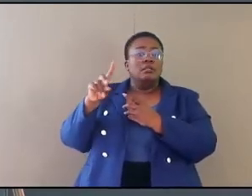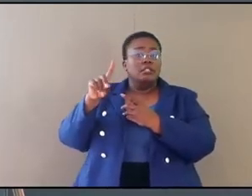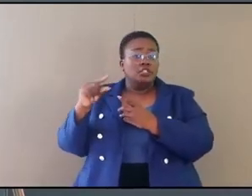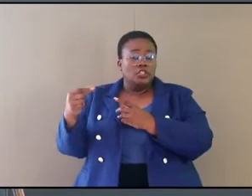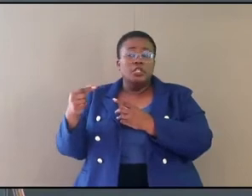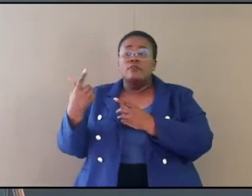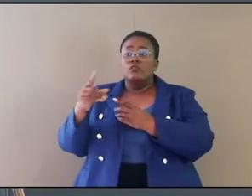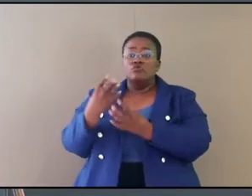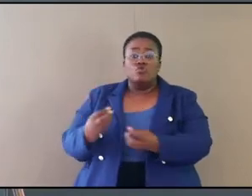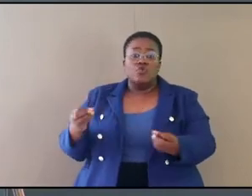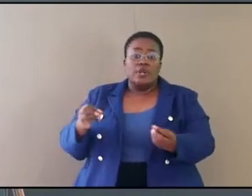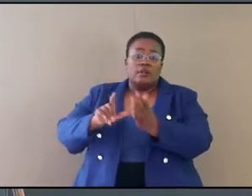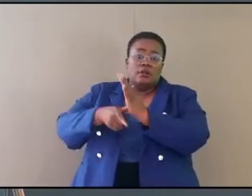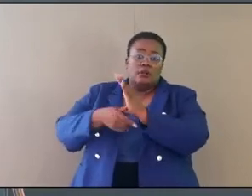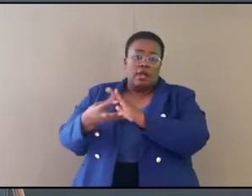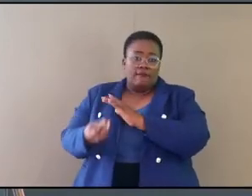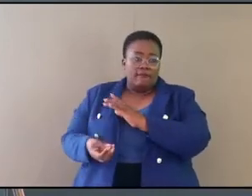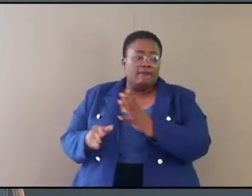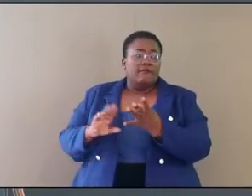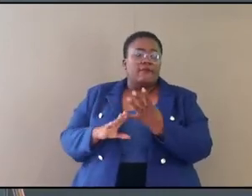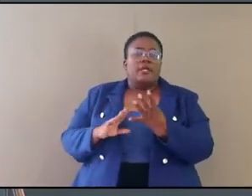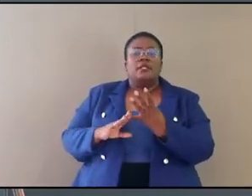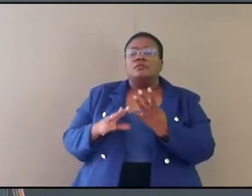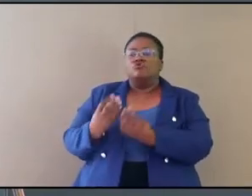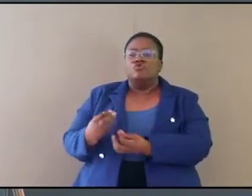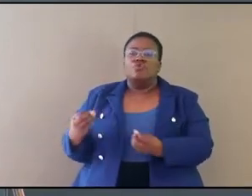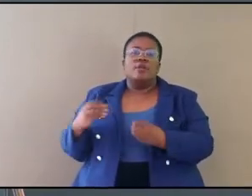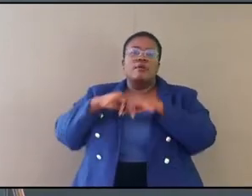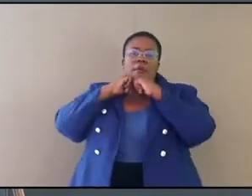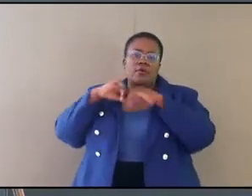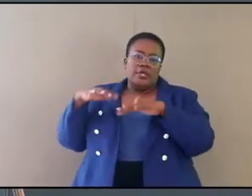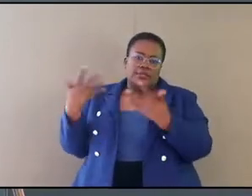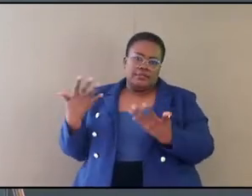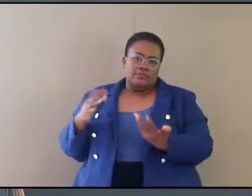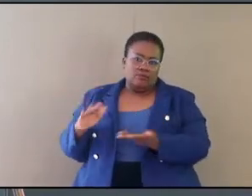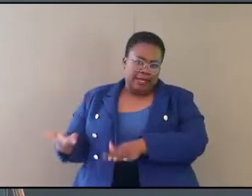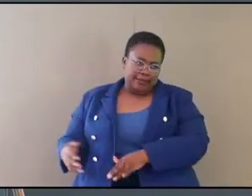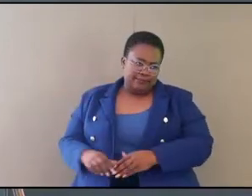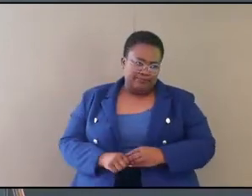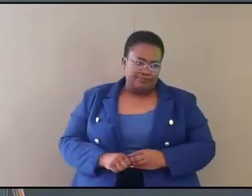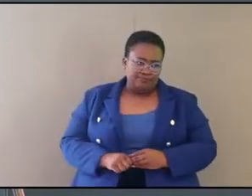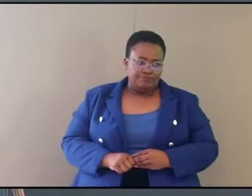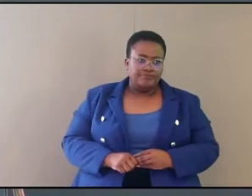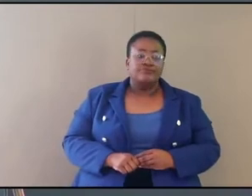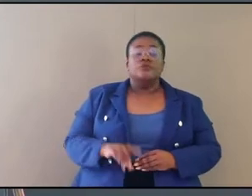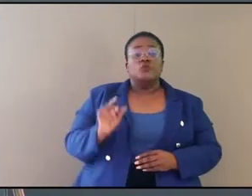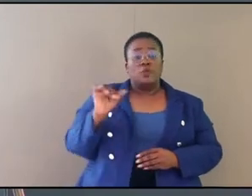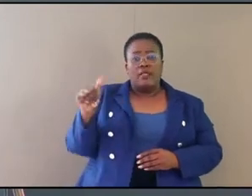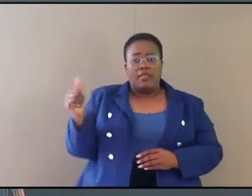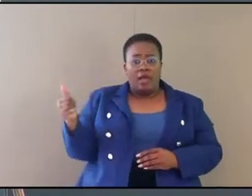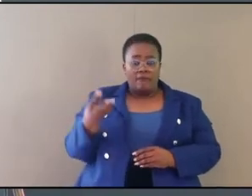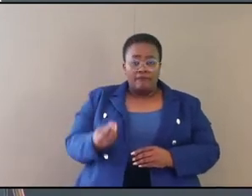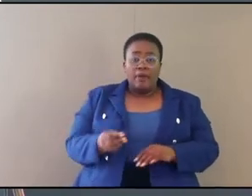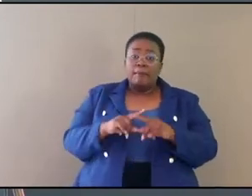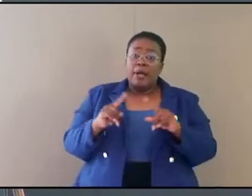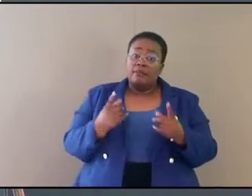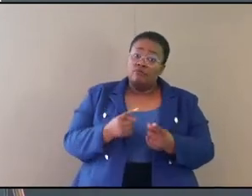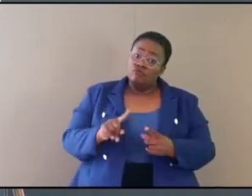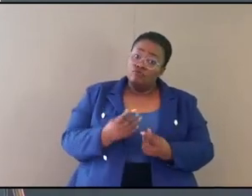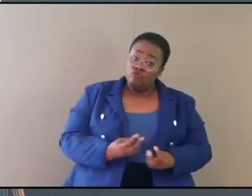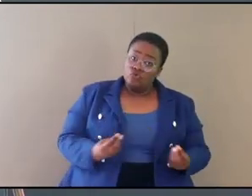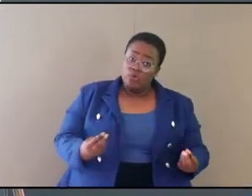disabled and the foster care grant. So there are other grants that we provide, but with regards to children,